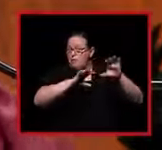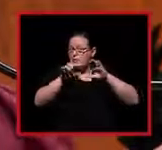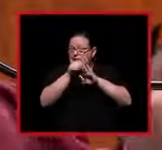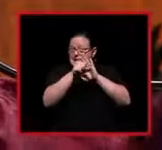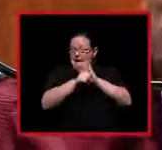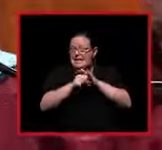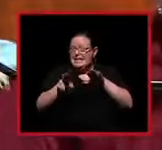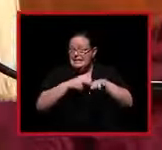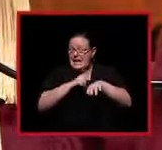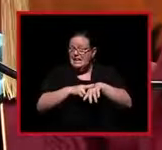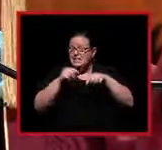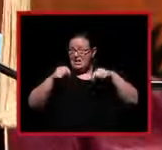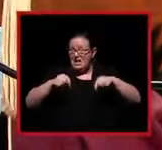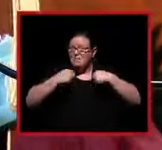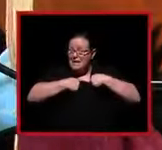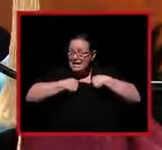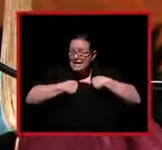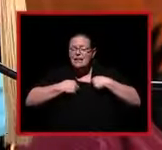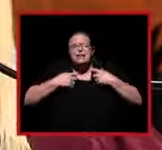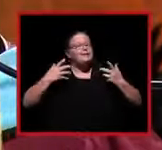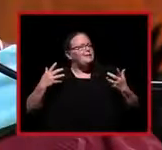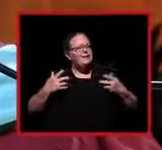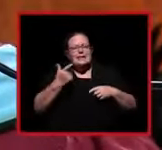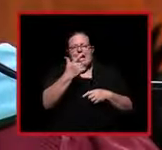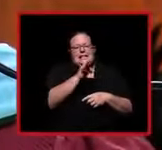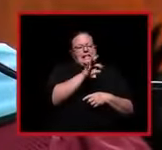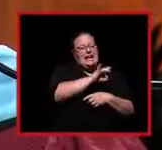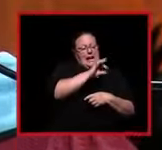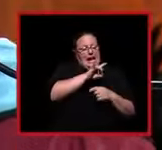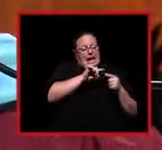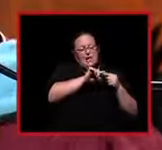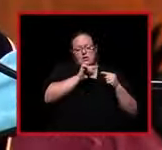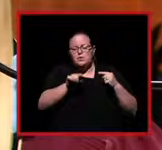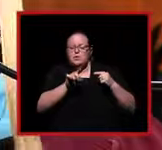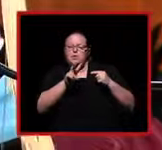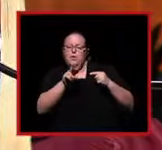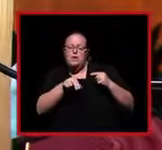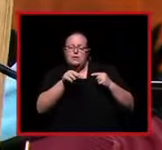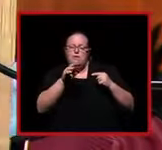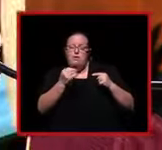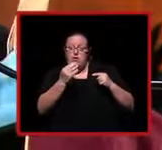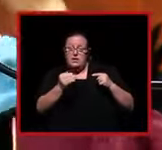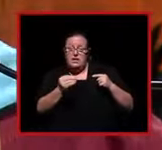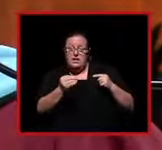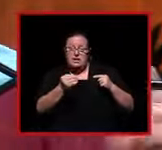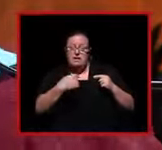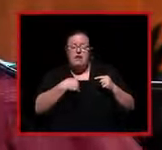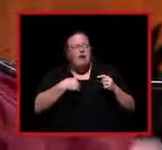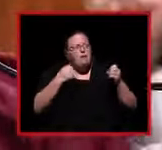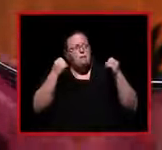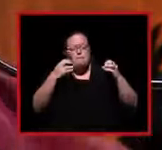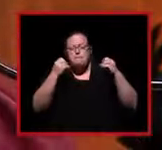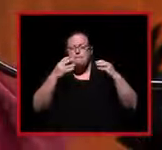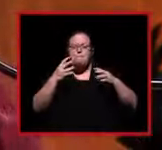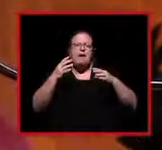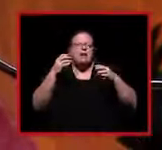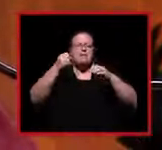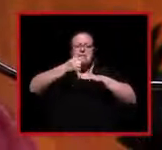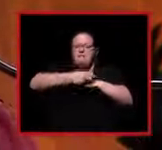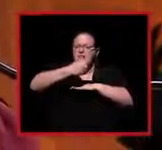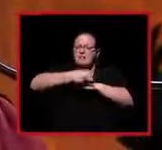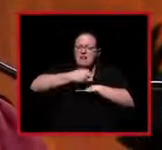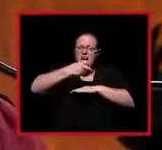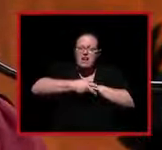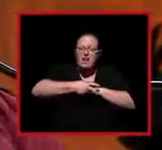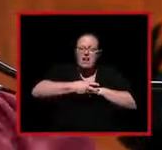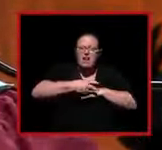And believe me, between 1988 in 2014, I've had more defeats than victories in